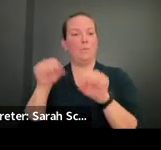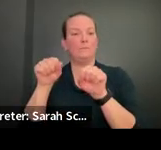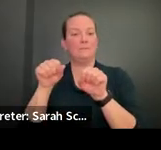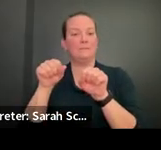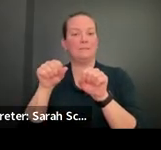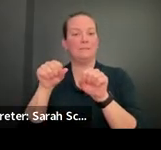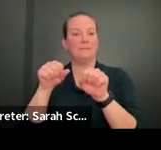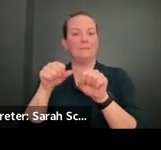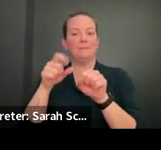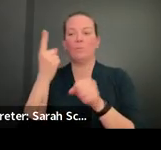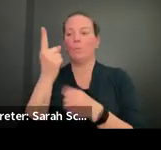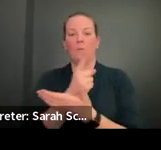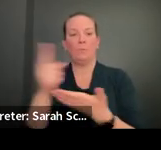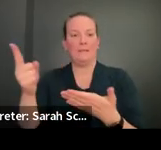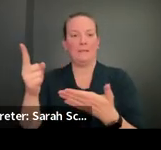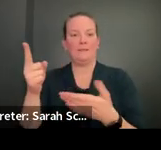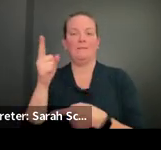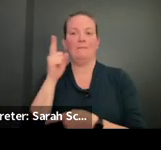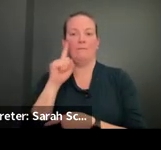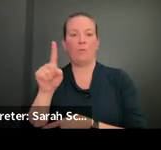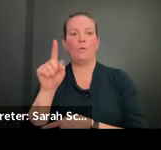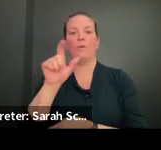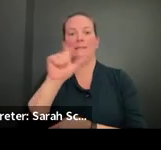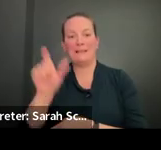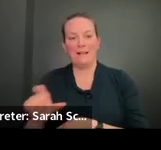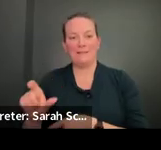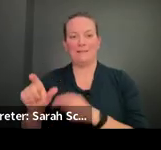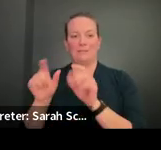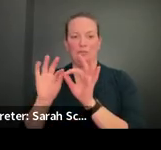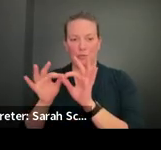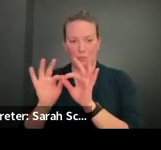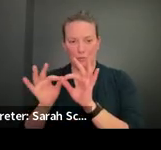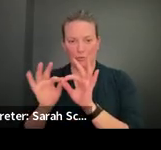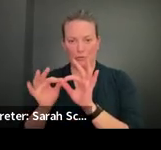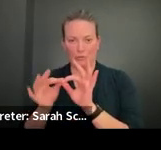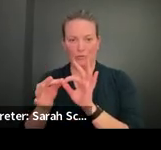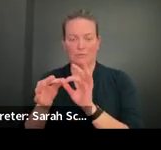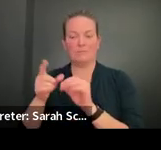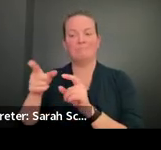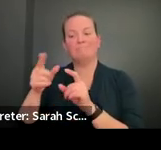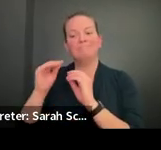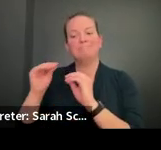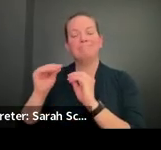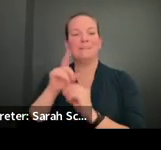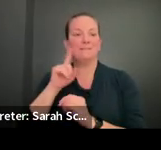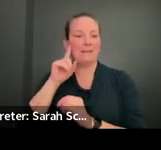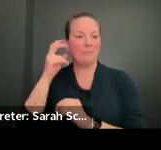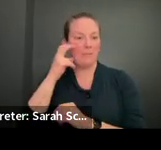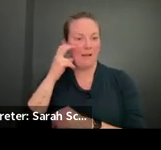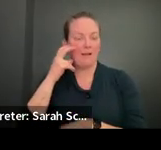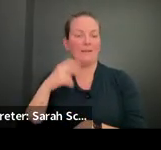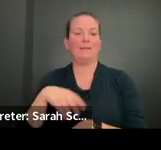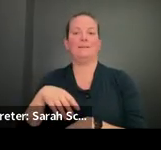of specialization for Italian interpreters in deaf blindness and